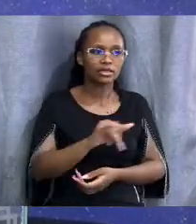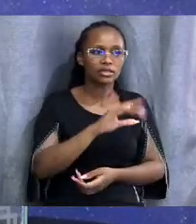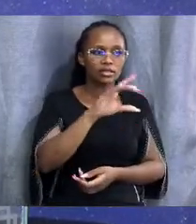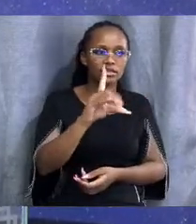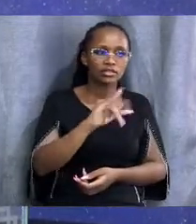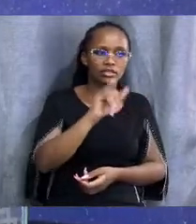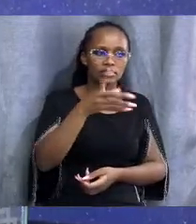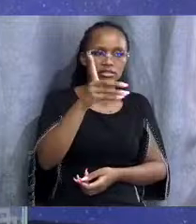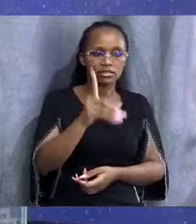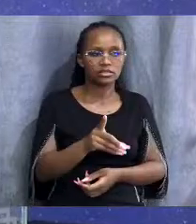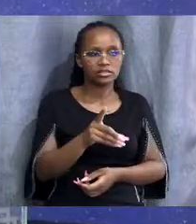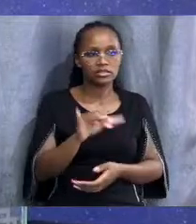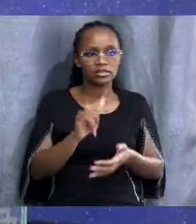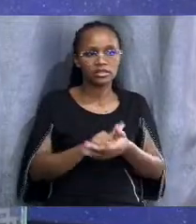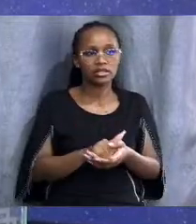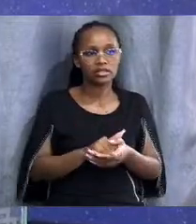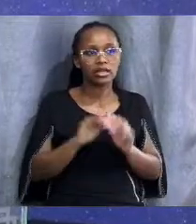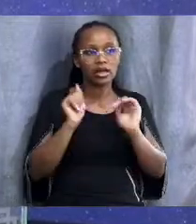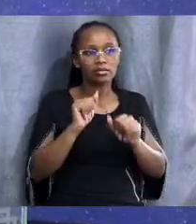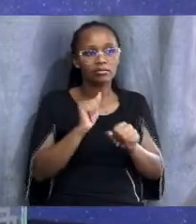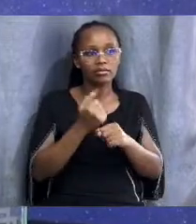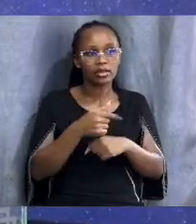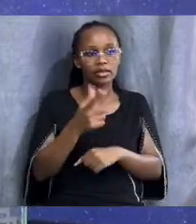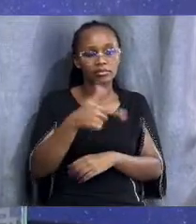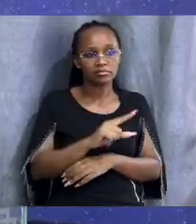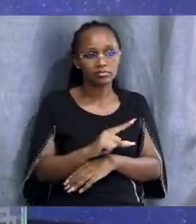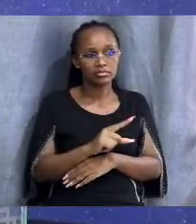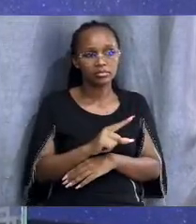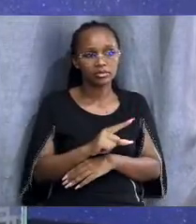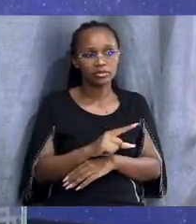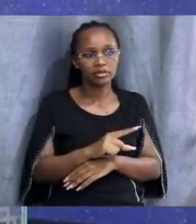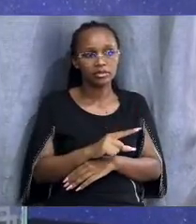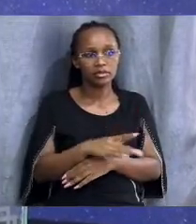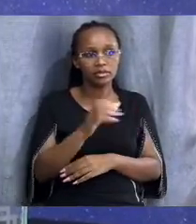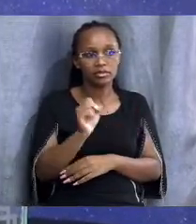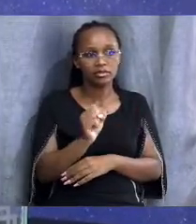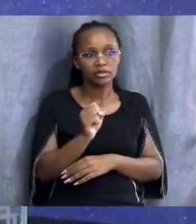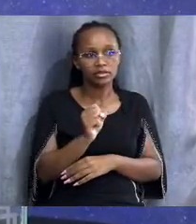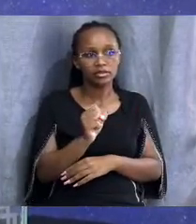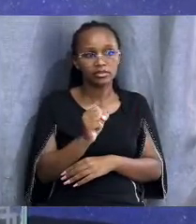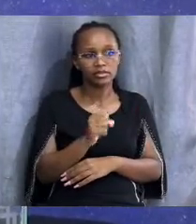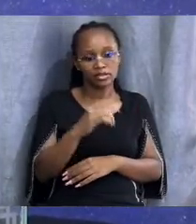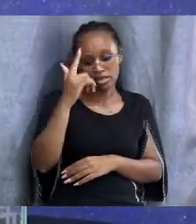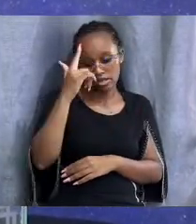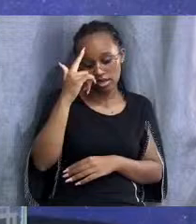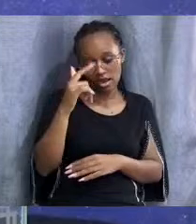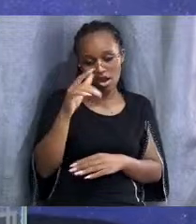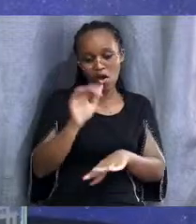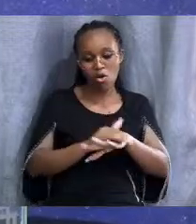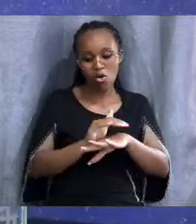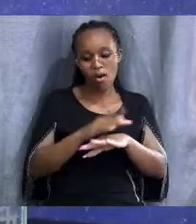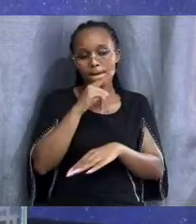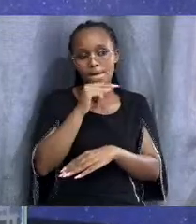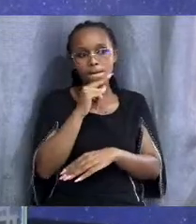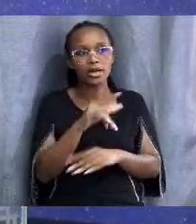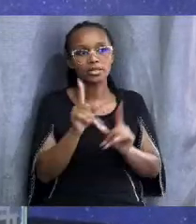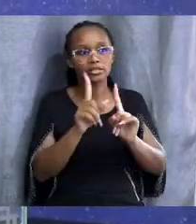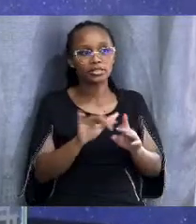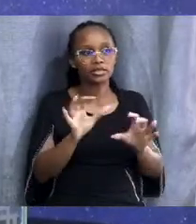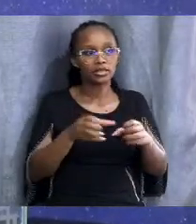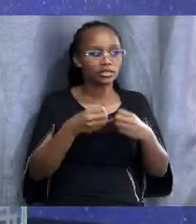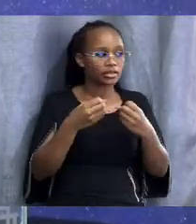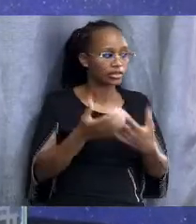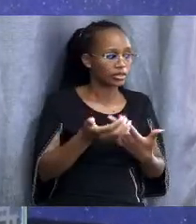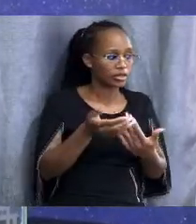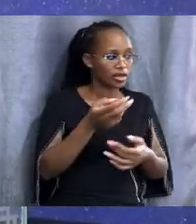academic excellence that endeared him to us. It was his infectious sense of humor, his ability to bring